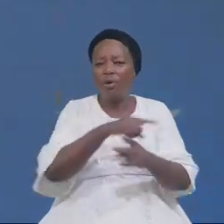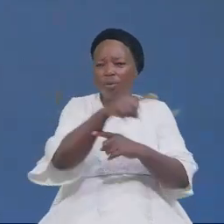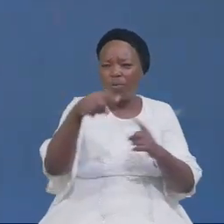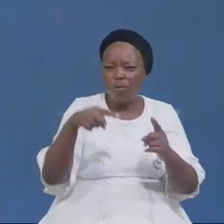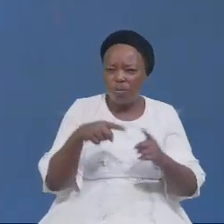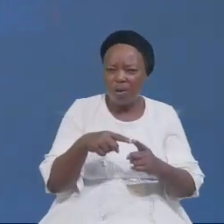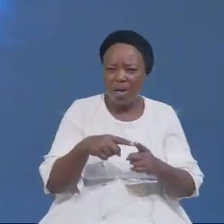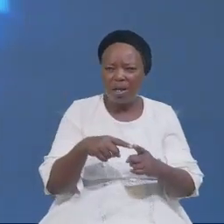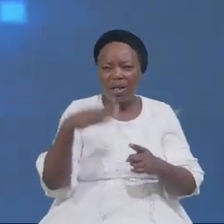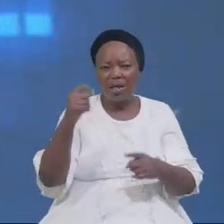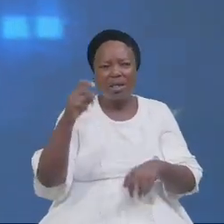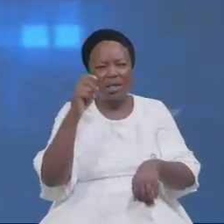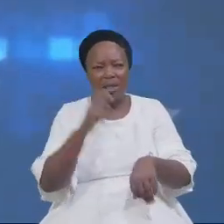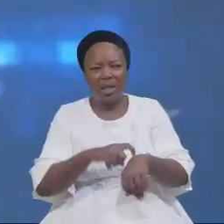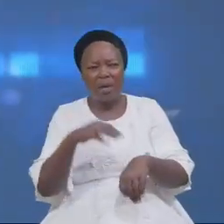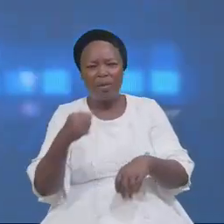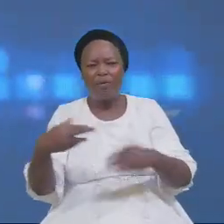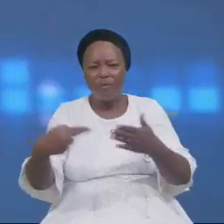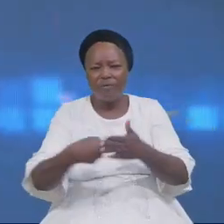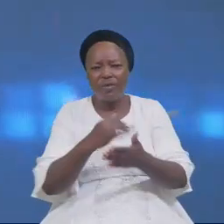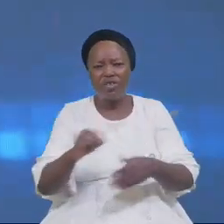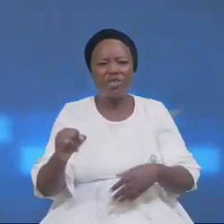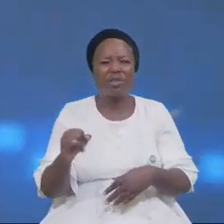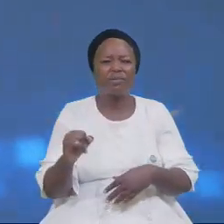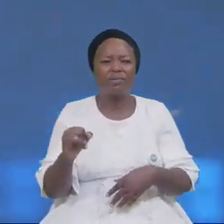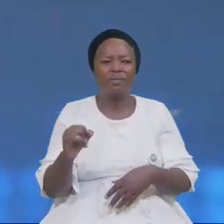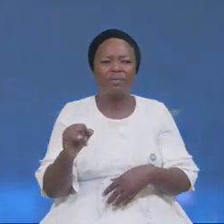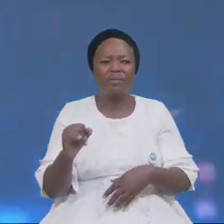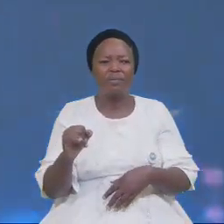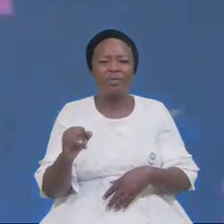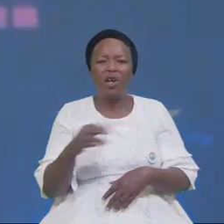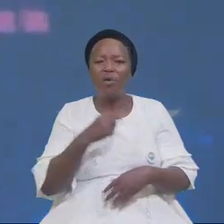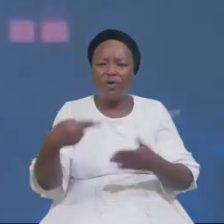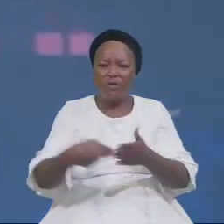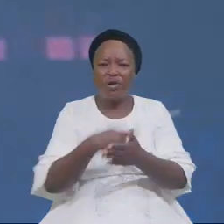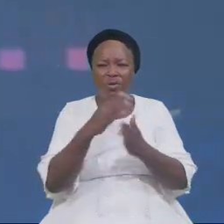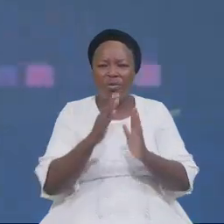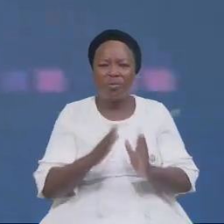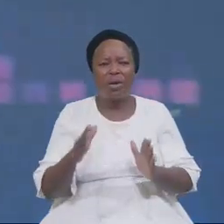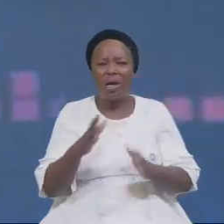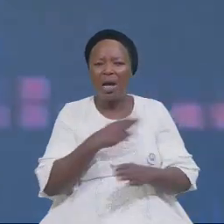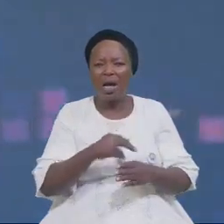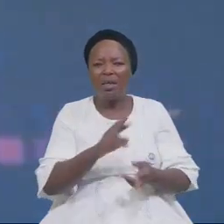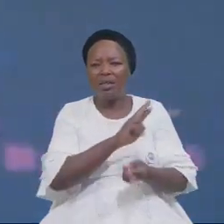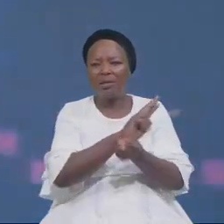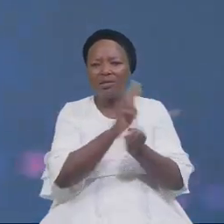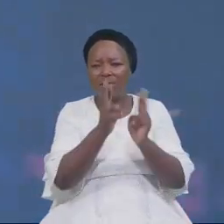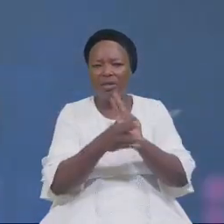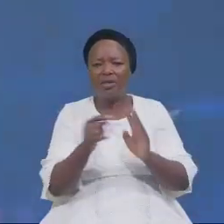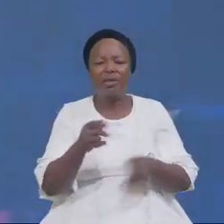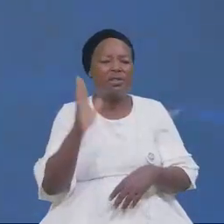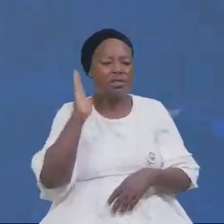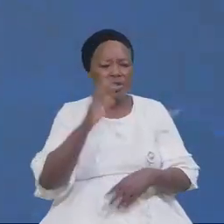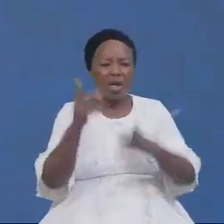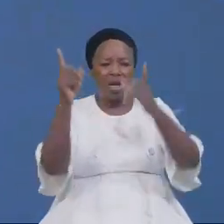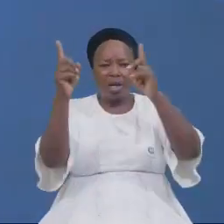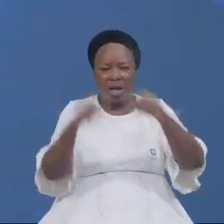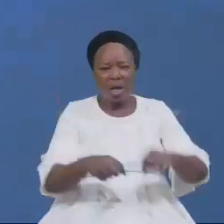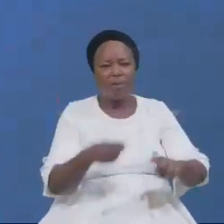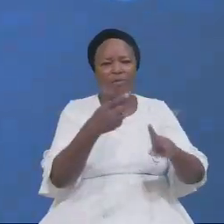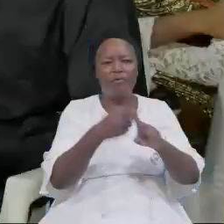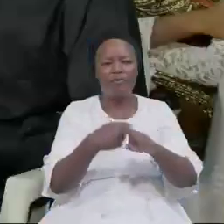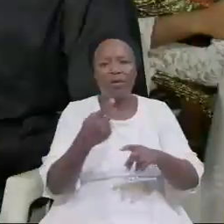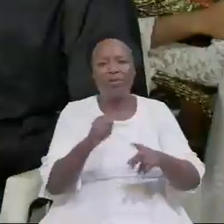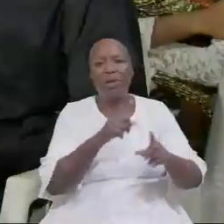the time of refreshing, of renewal, of redemption shall come from